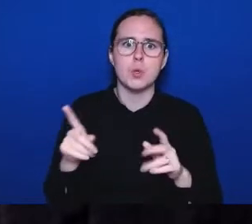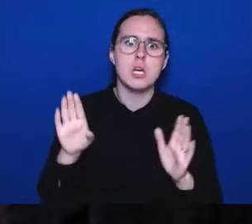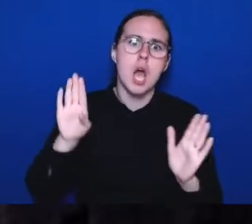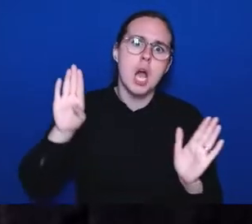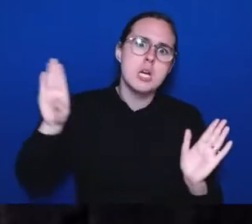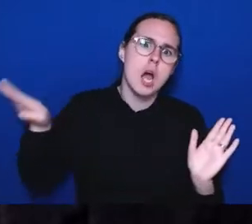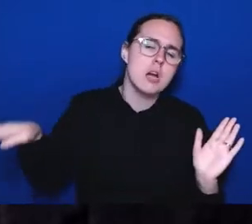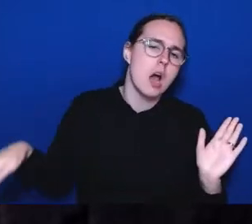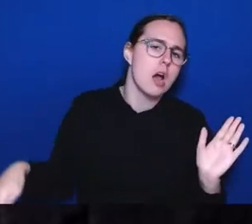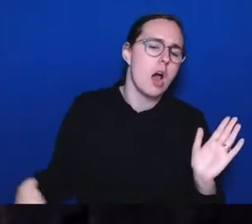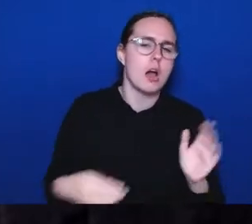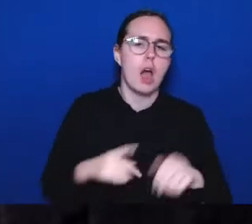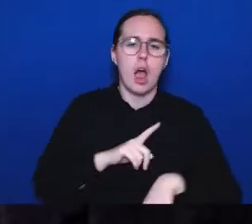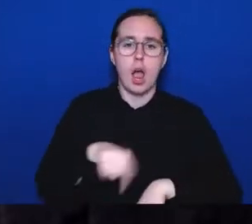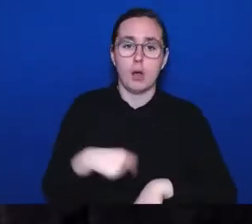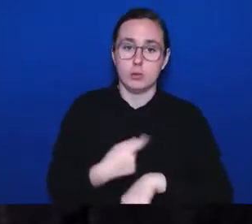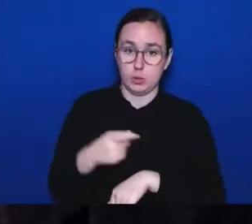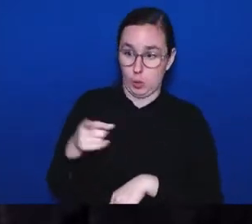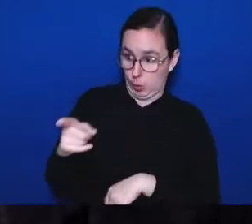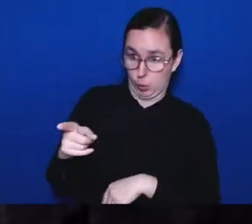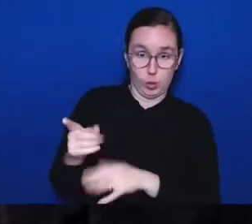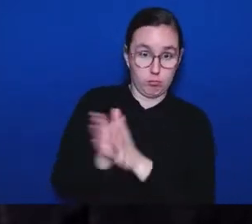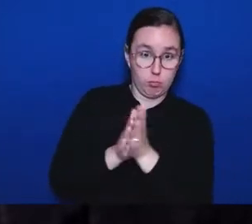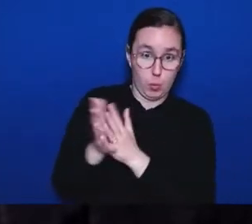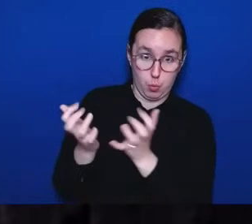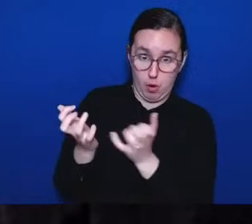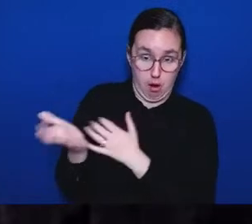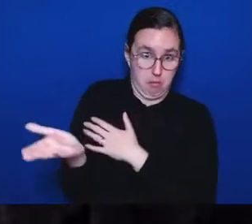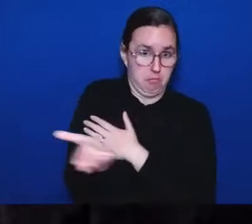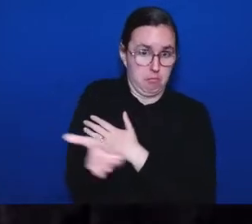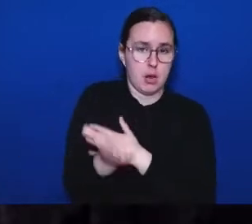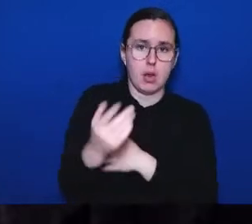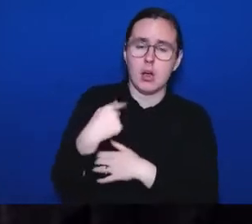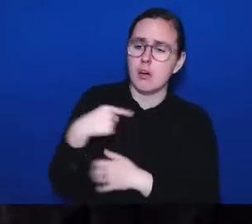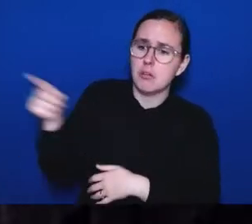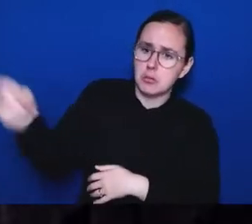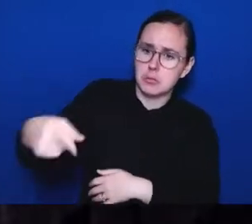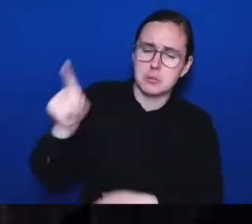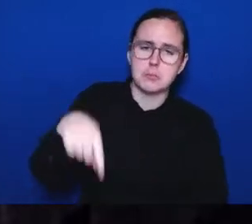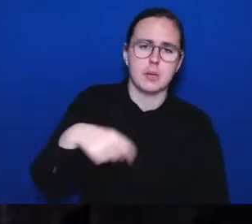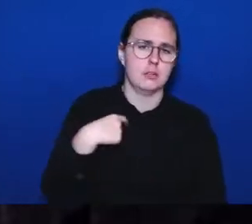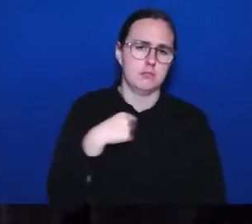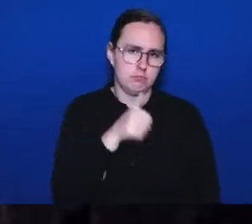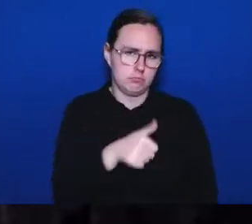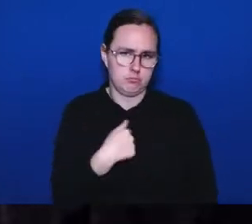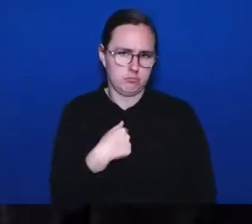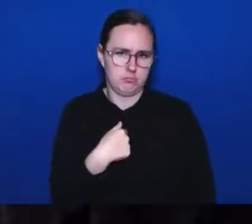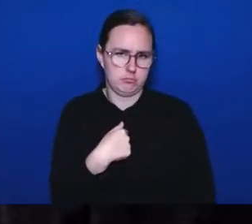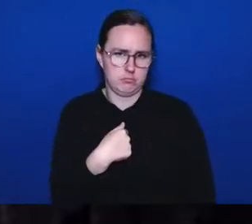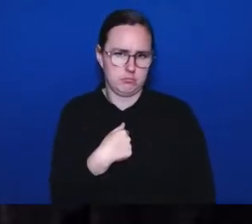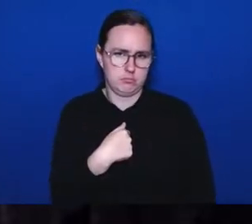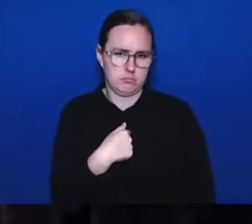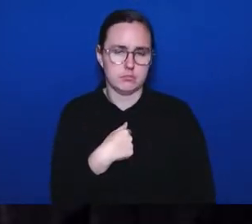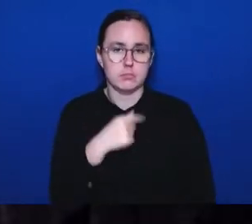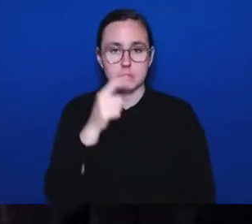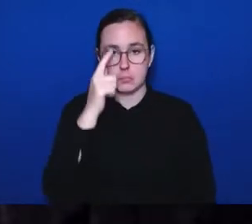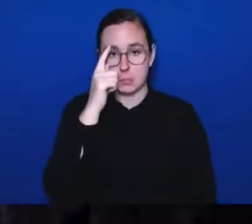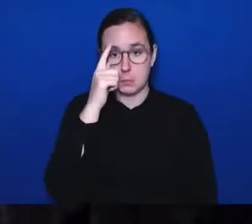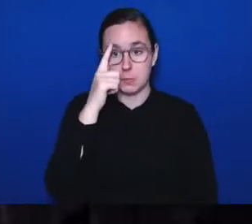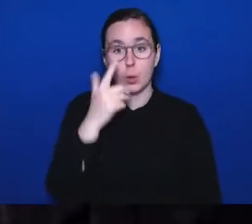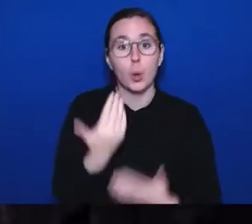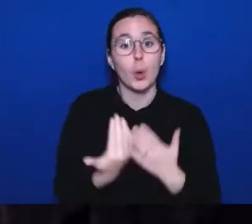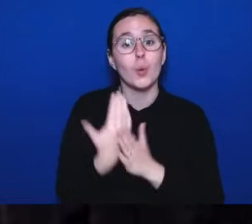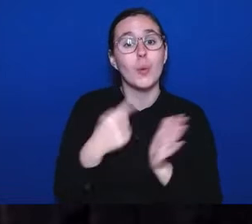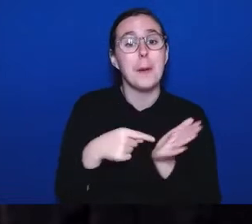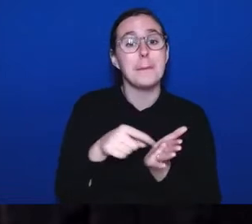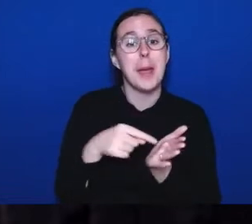way from doing that. And so that's the idea. But we're very specific in the new payment model, and we'll go through it because I think we did that